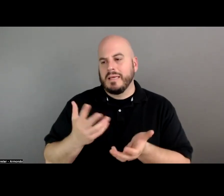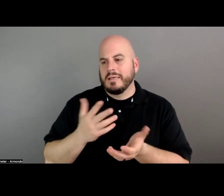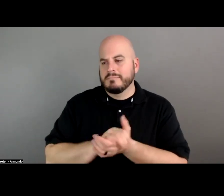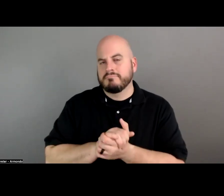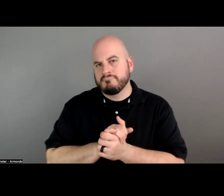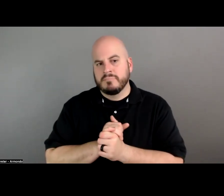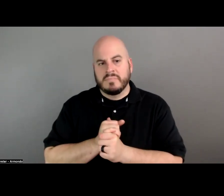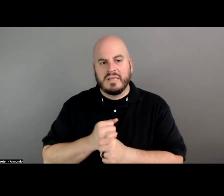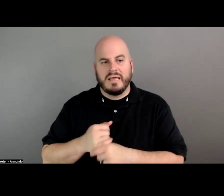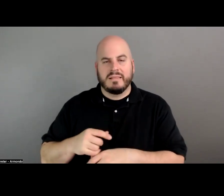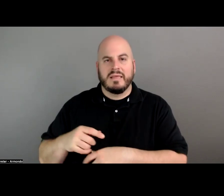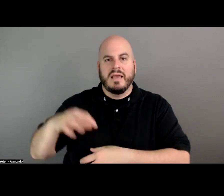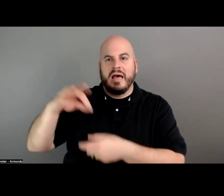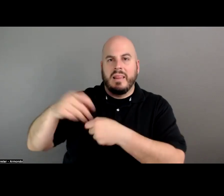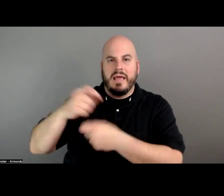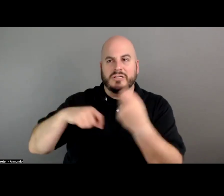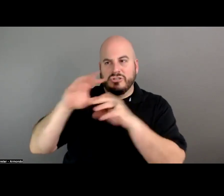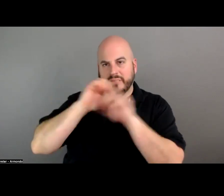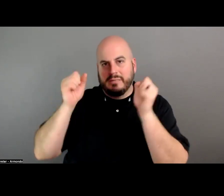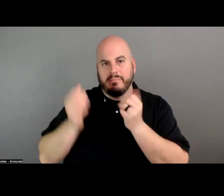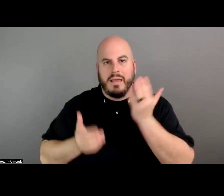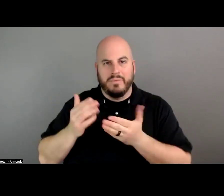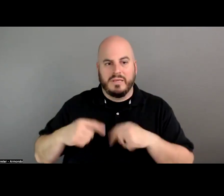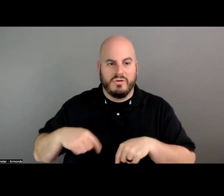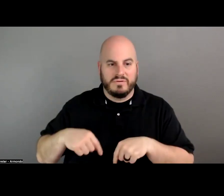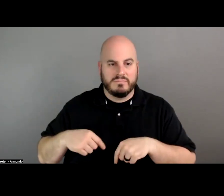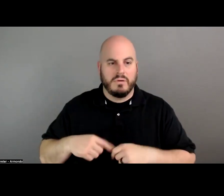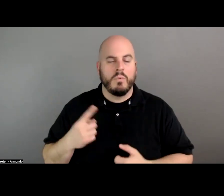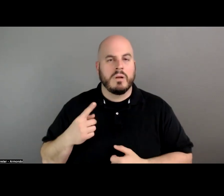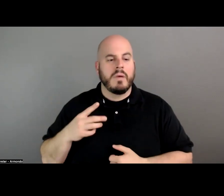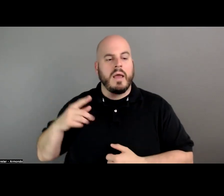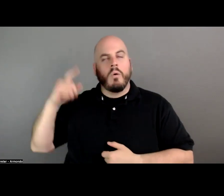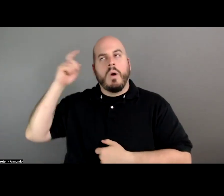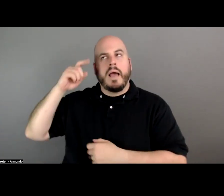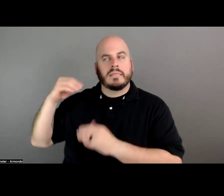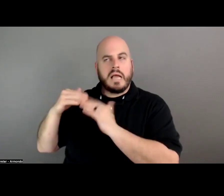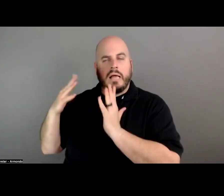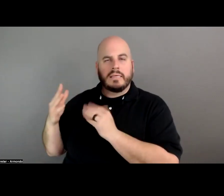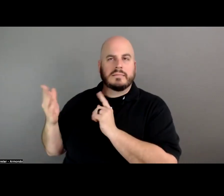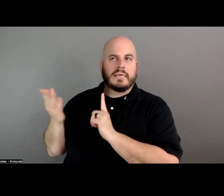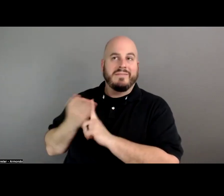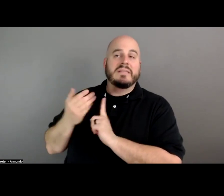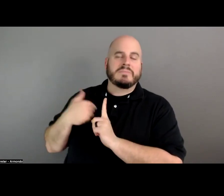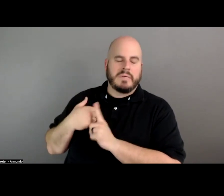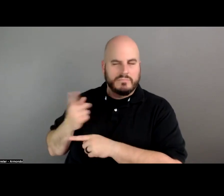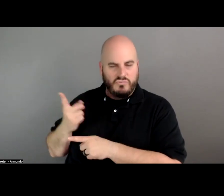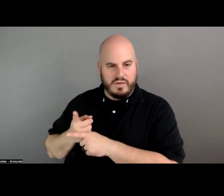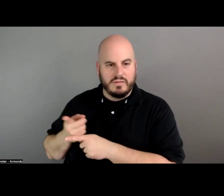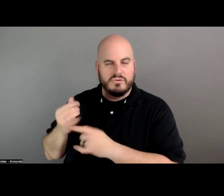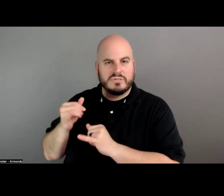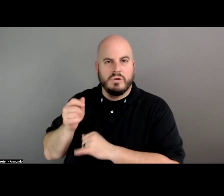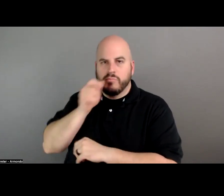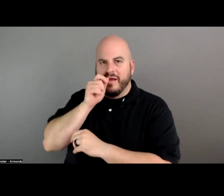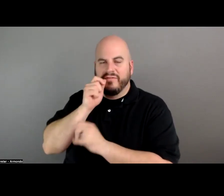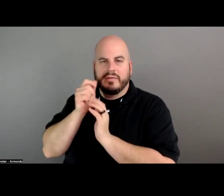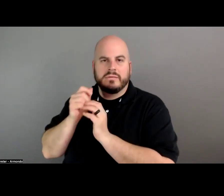that the election made me nervous, though one of my wise colleagues convinced me, and she's right. There's still private litigation, and